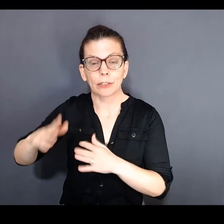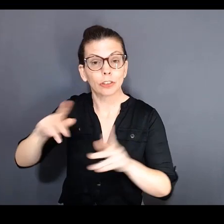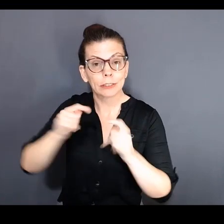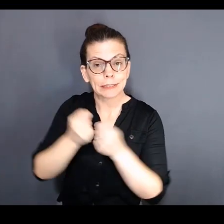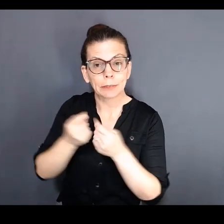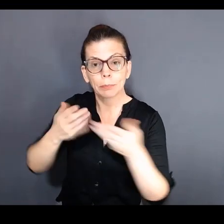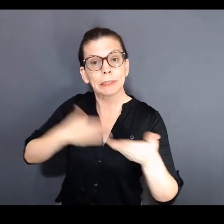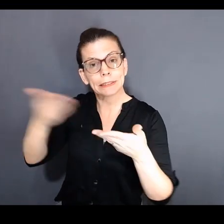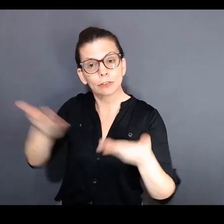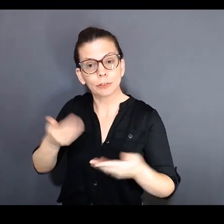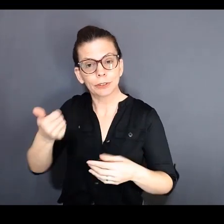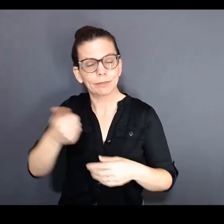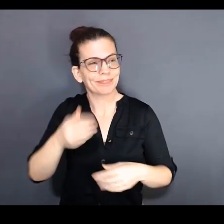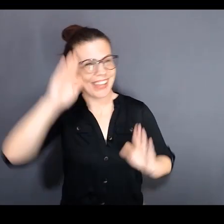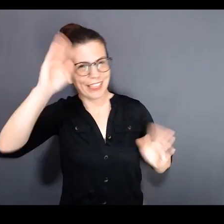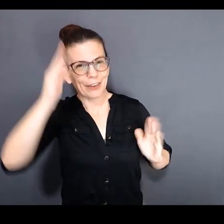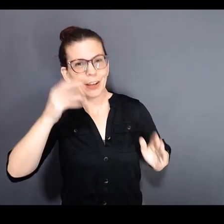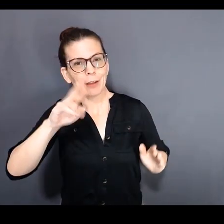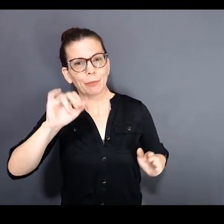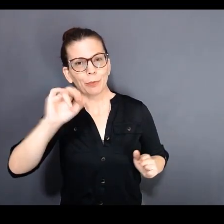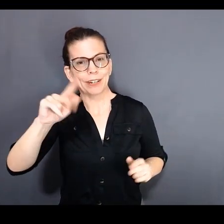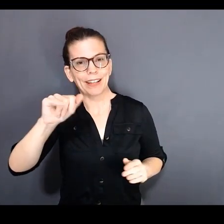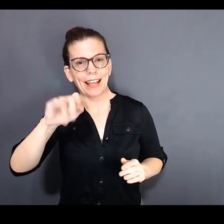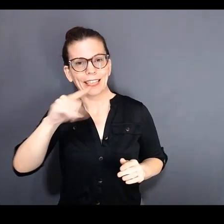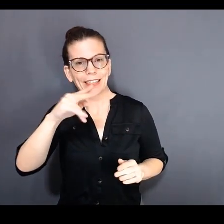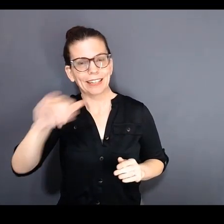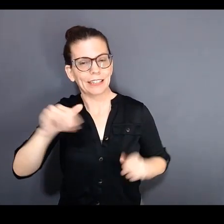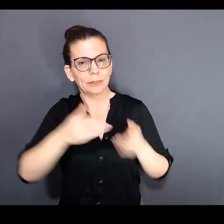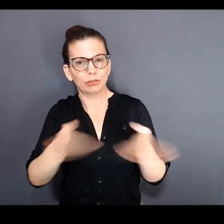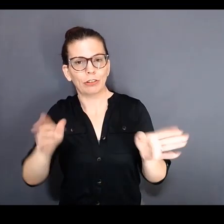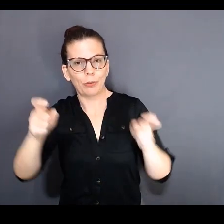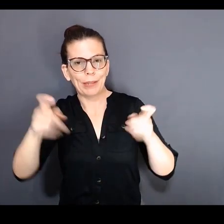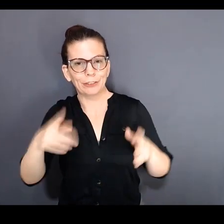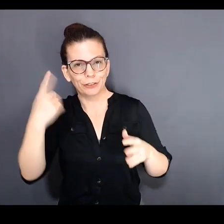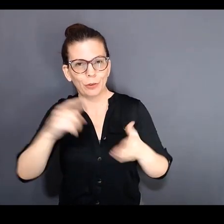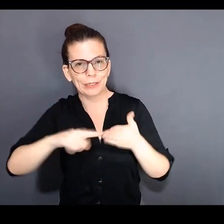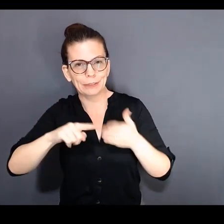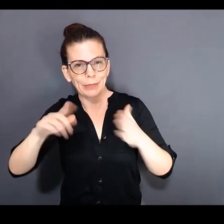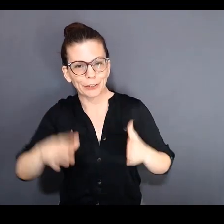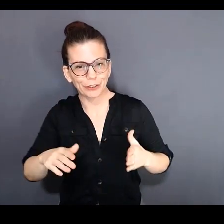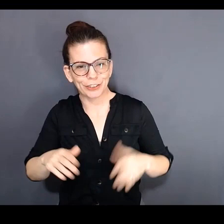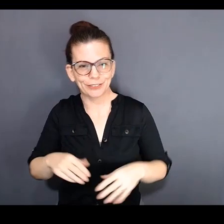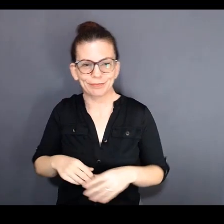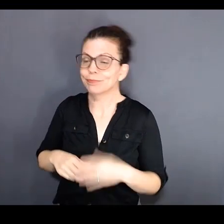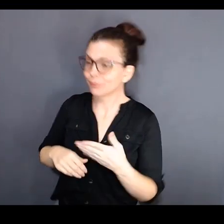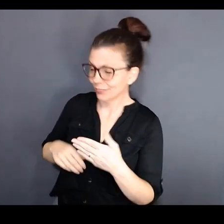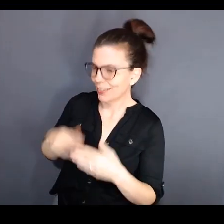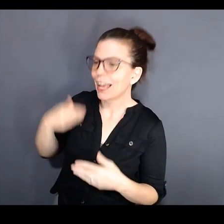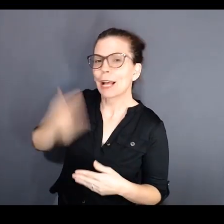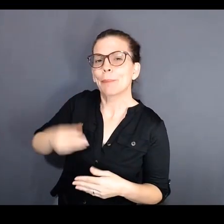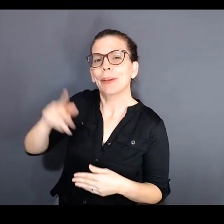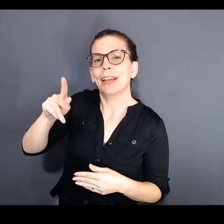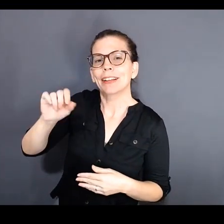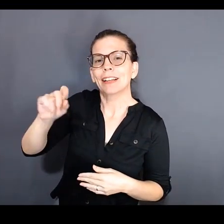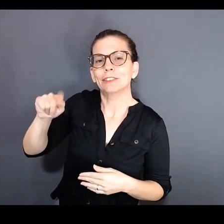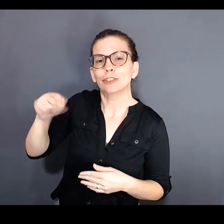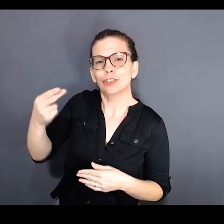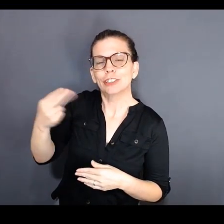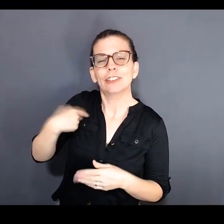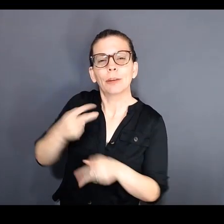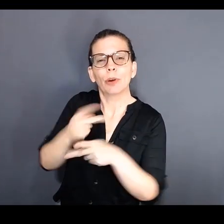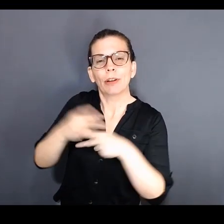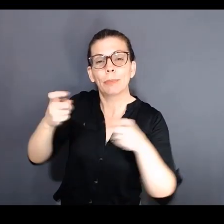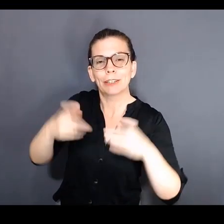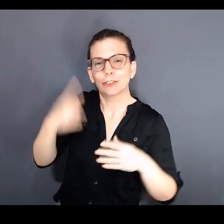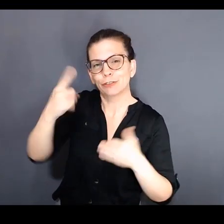yourself. Hi guys, I'm Rick Anthony. I'm the general manager for Inspector. Thank you. Kashish. I'm Kashish. I'm the